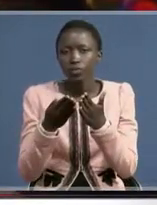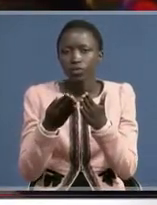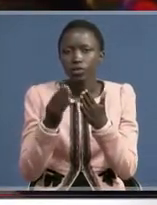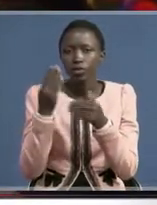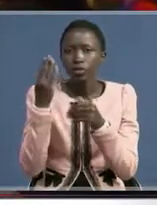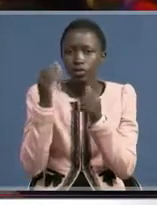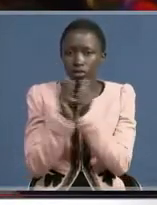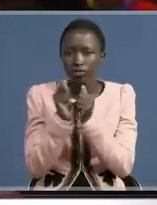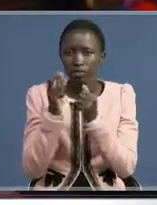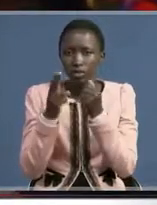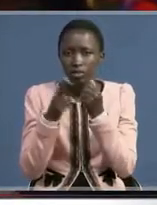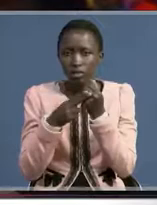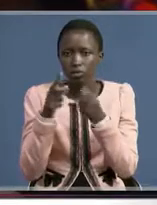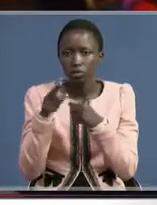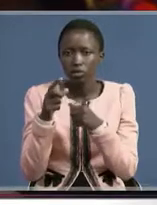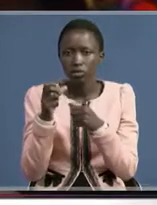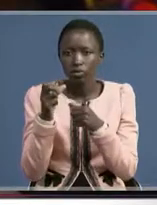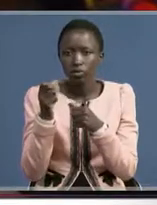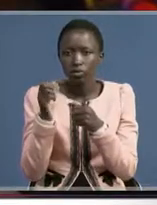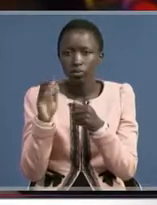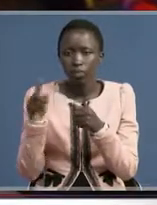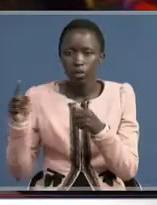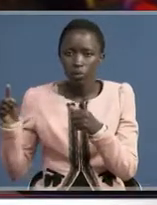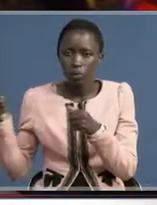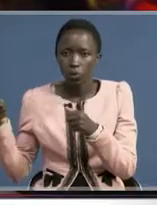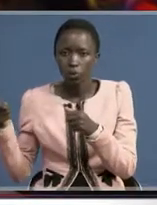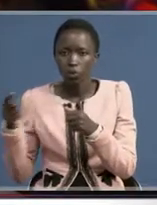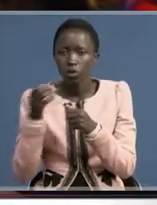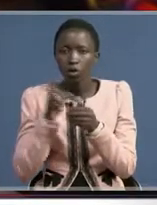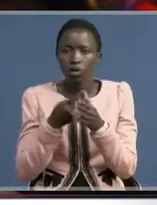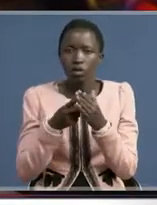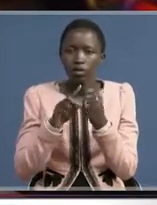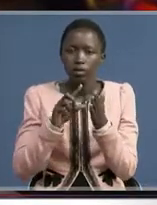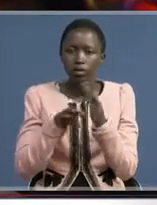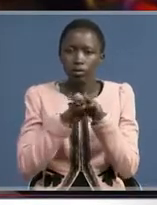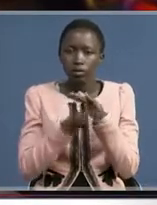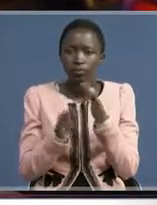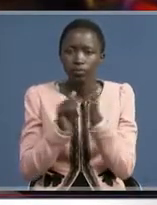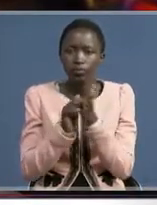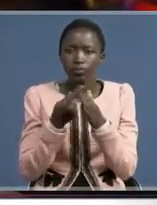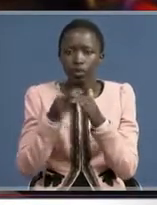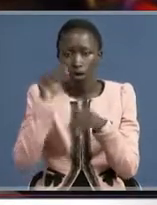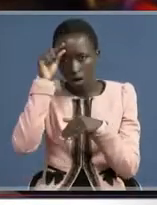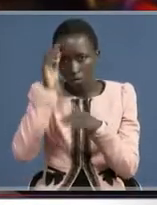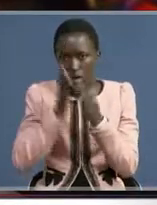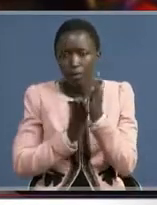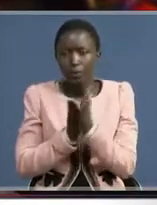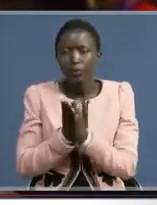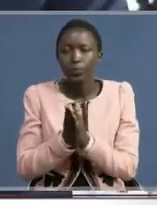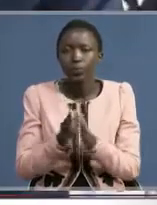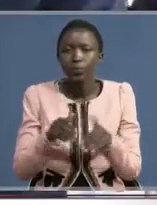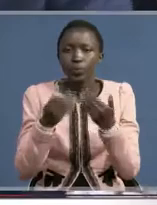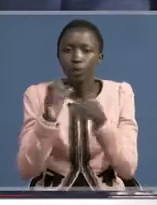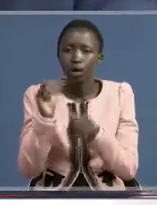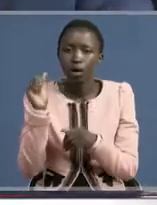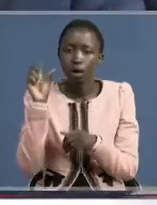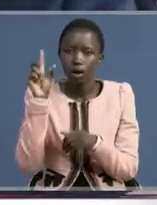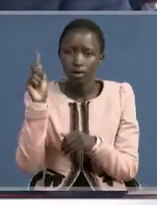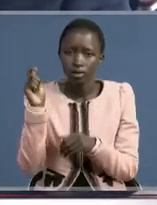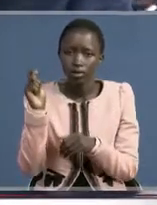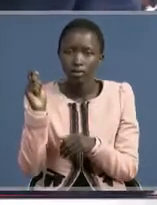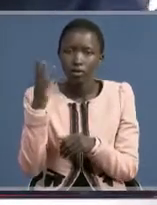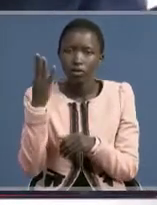shilling 17.3 billion. The amount was however reduced by Parliament through the Appropriation Act to